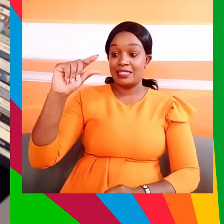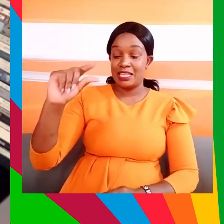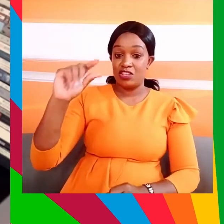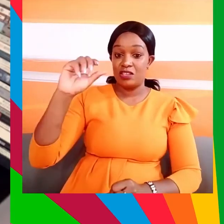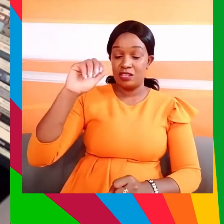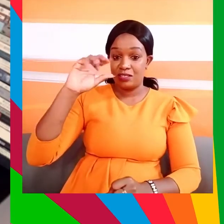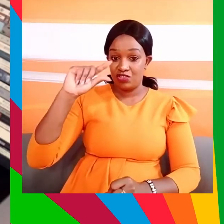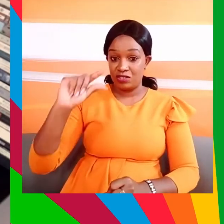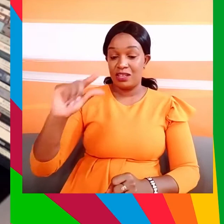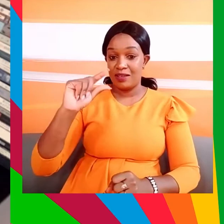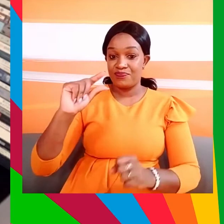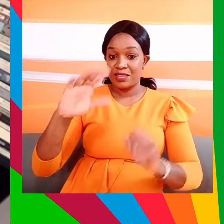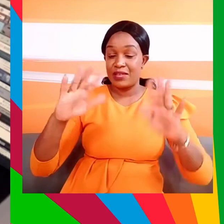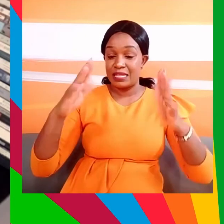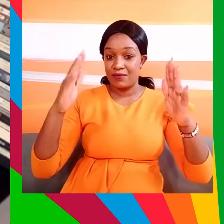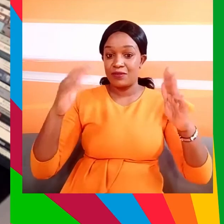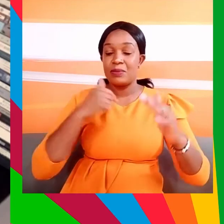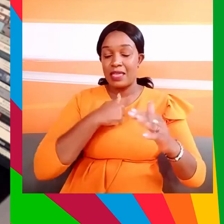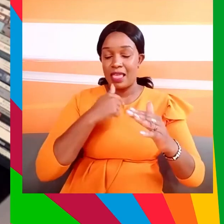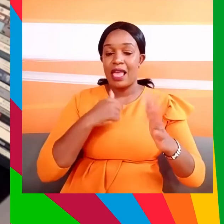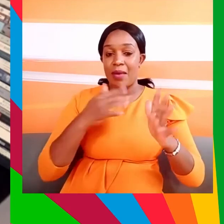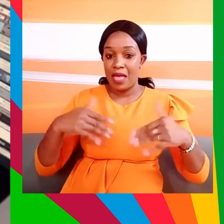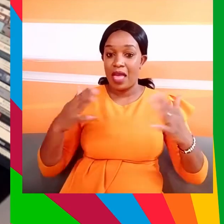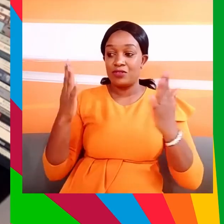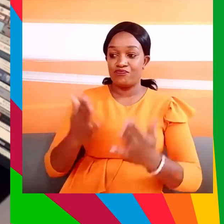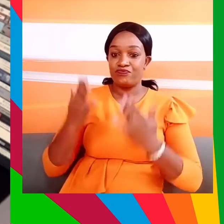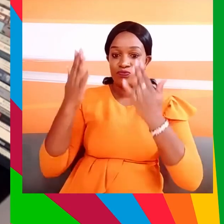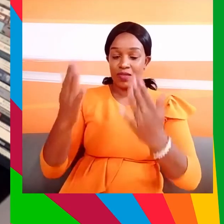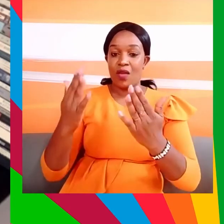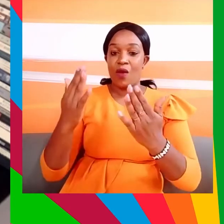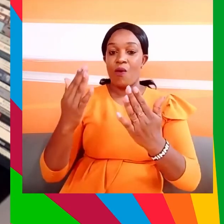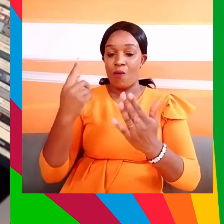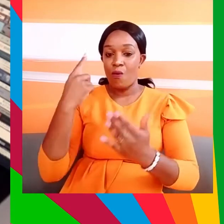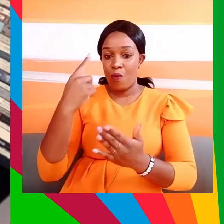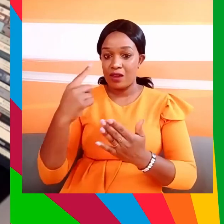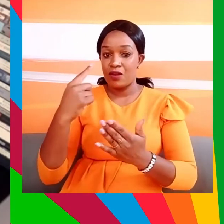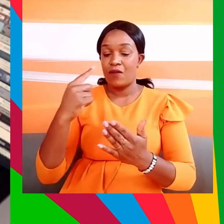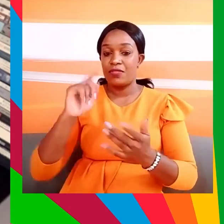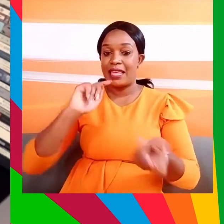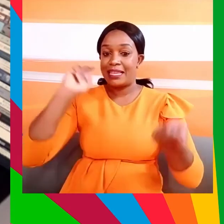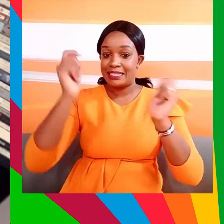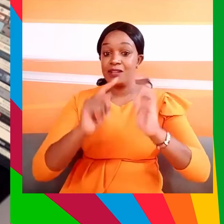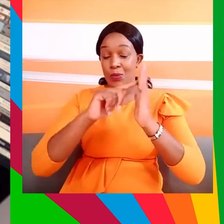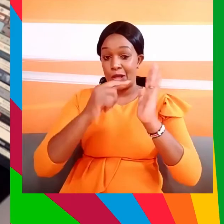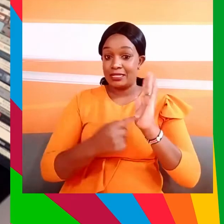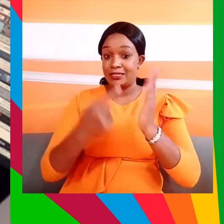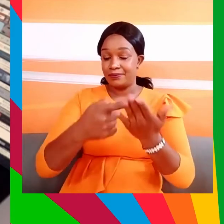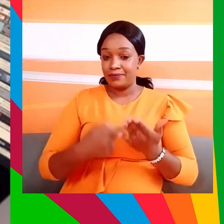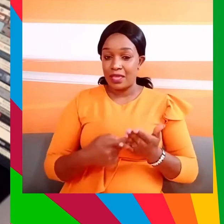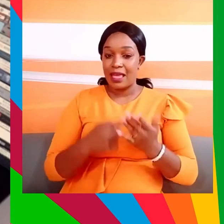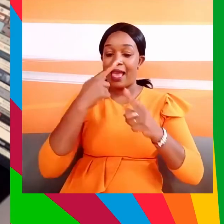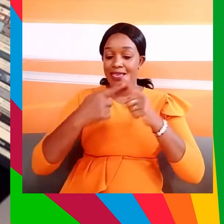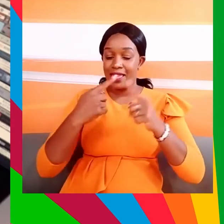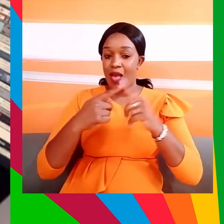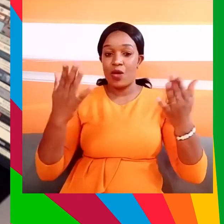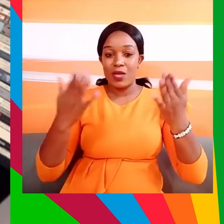one of our very special Turning Point Dialogues. On the heels of a year full of challenges, a global pandemic marked